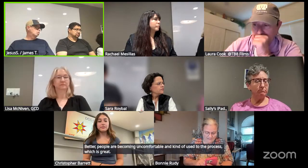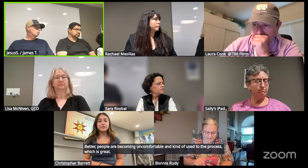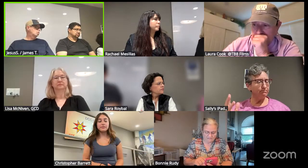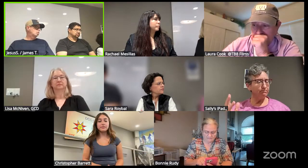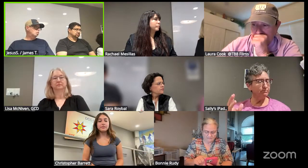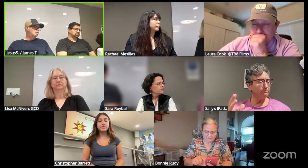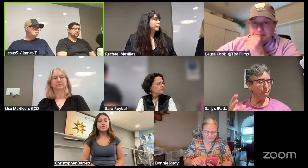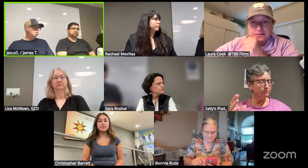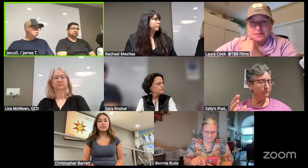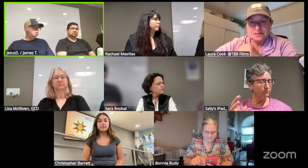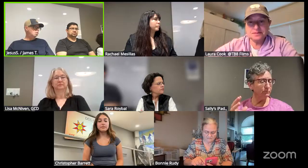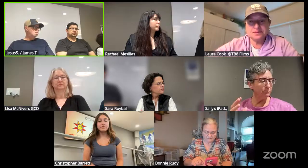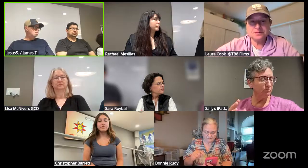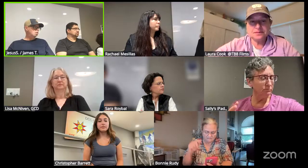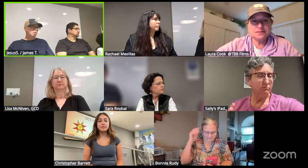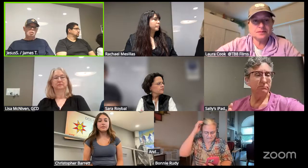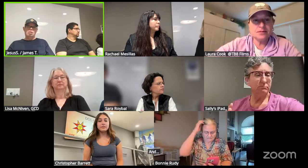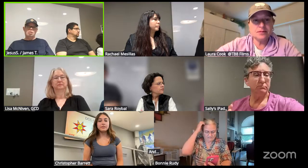And